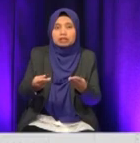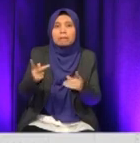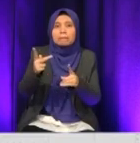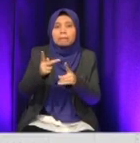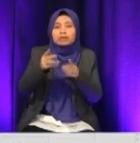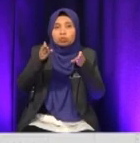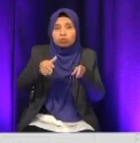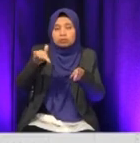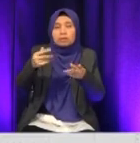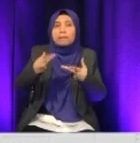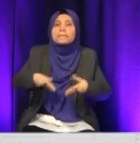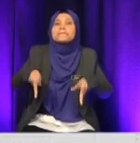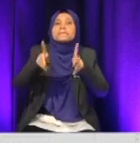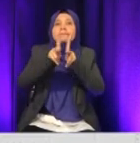in need.